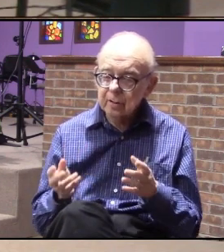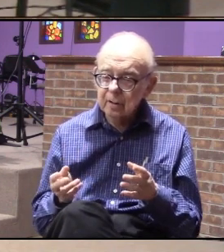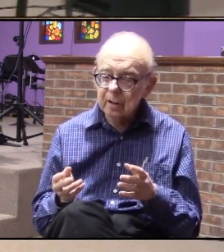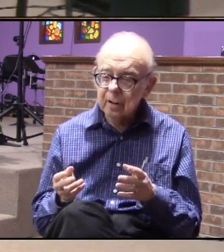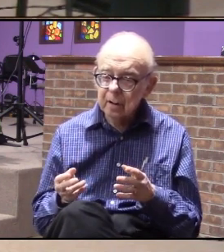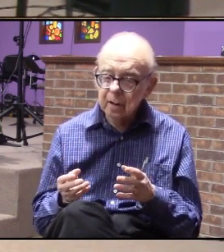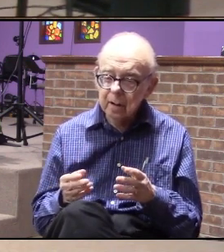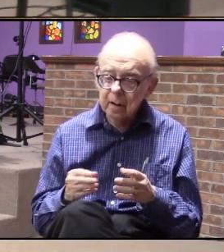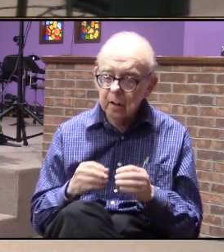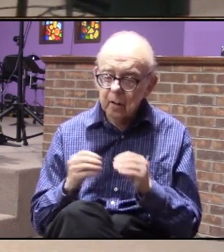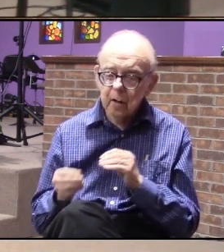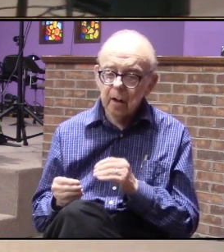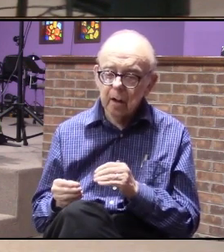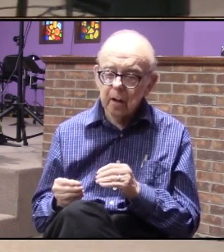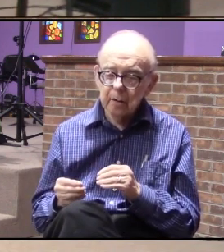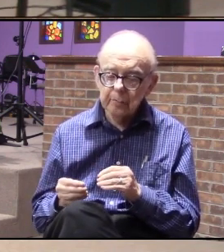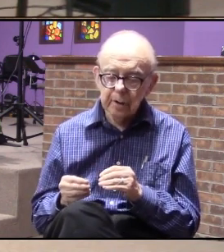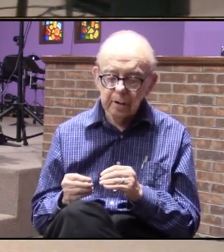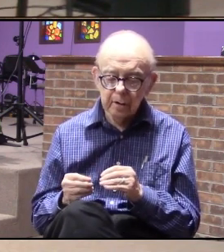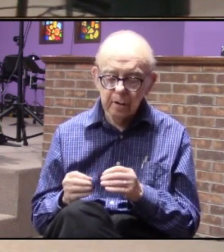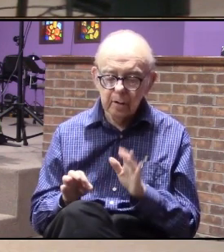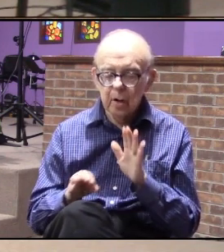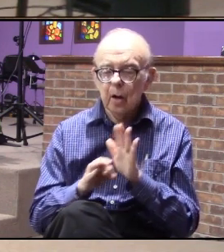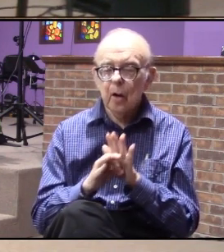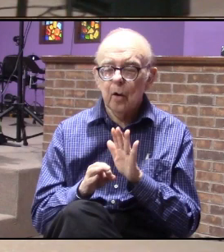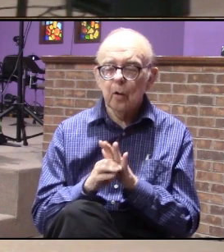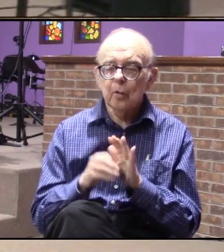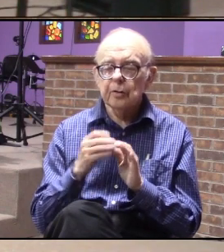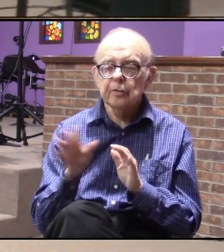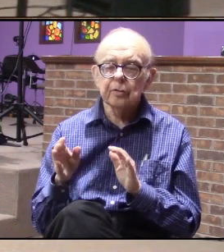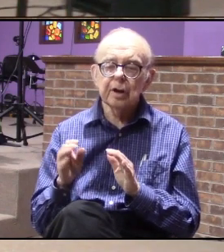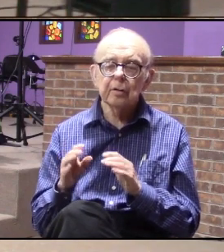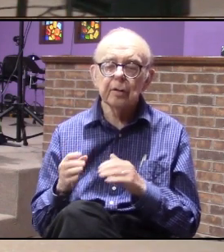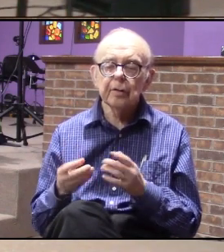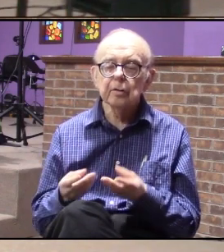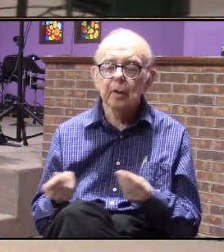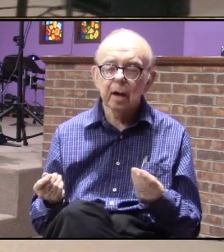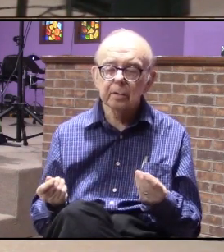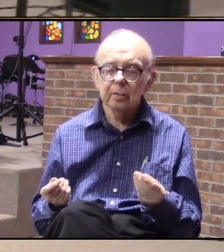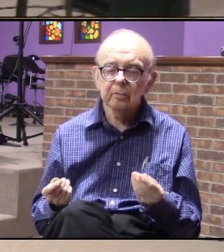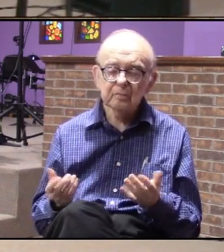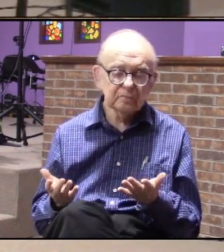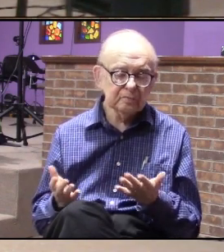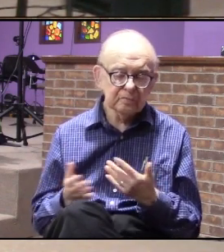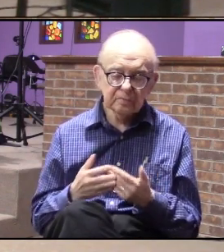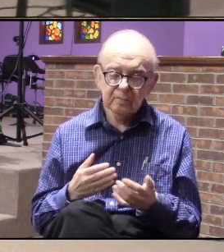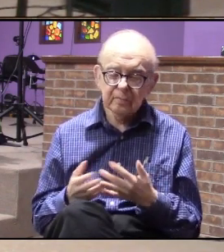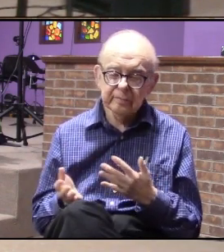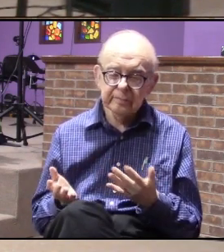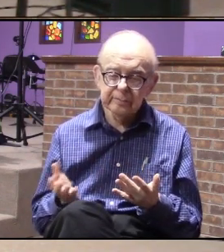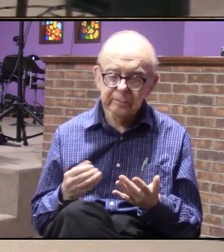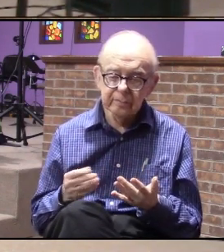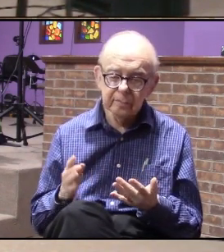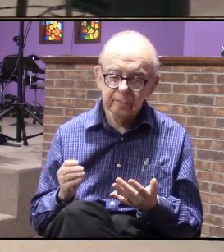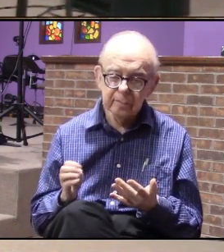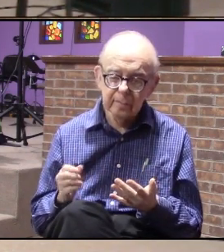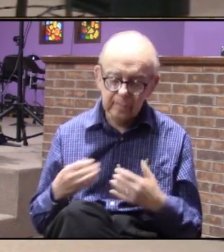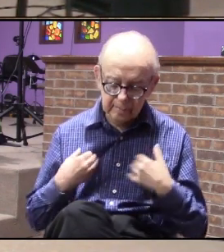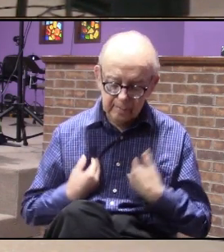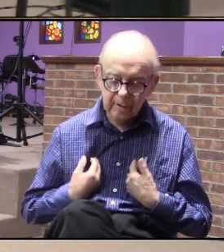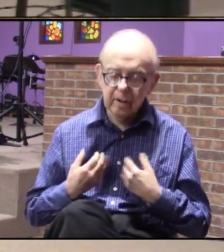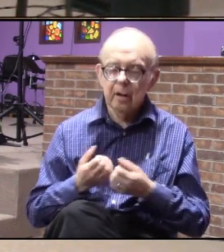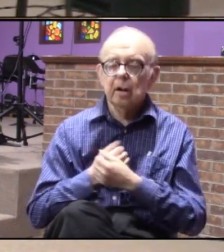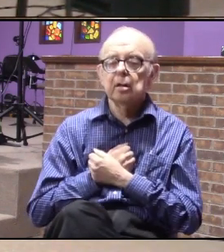and they put it in the hole in the tree or the hole in the ground. And a baboon